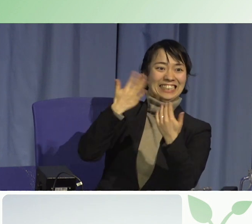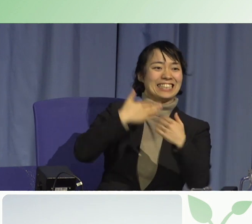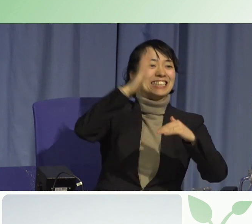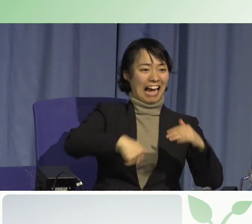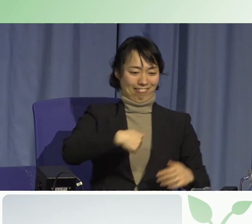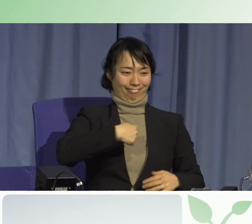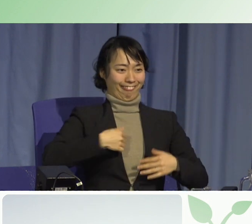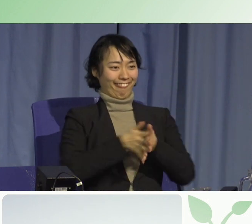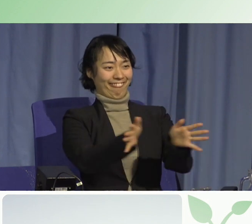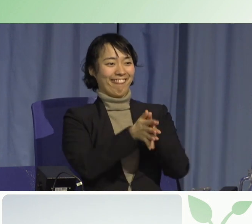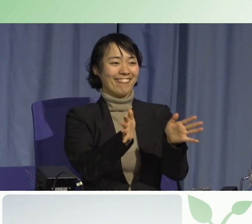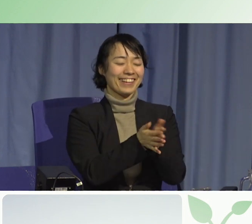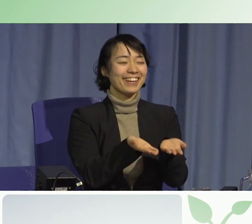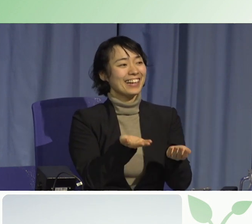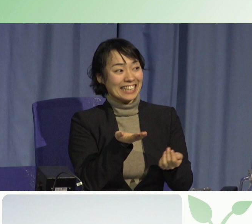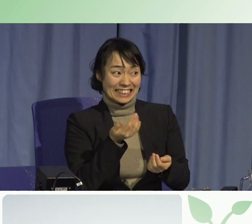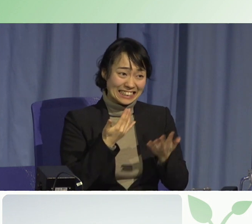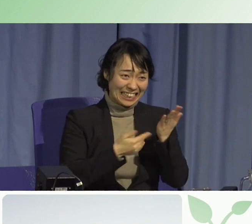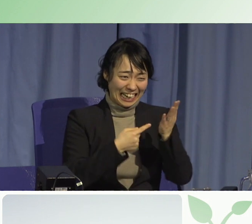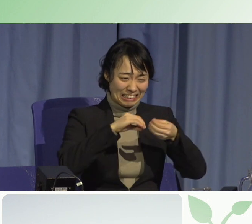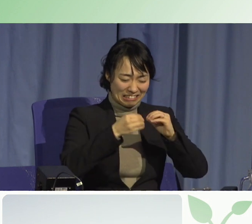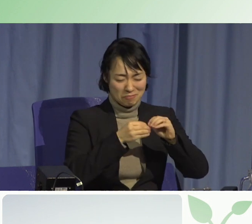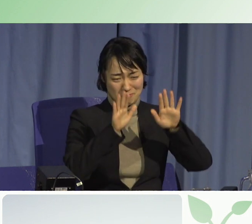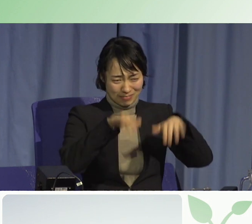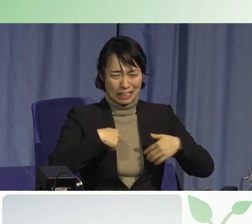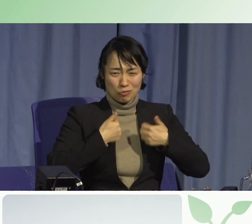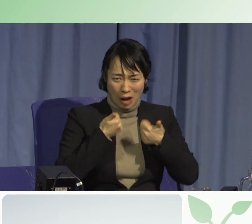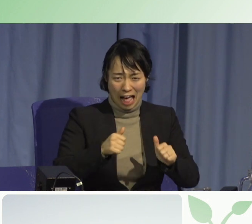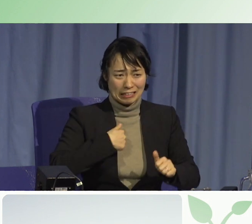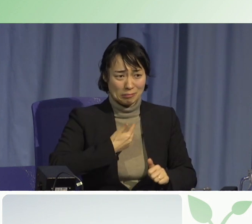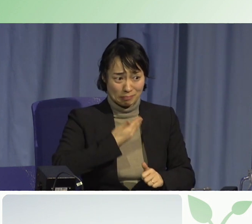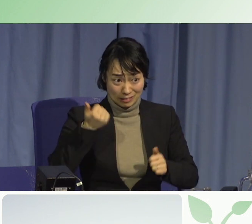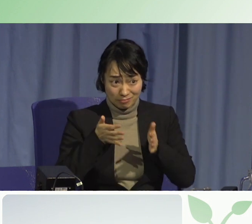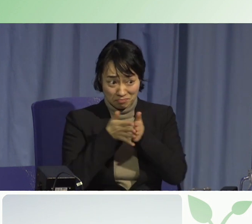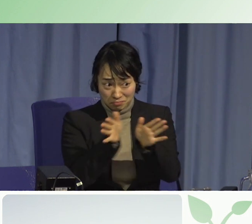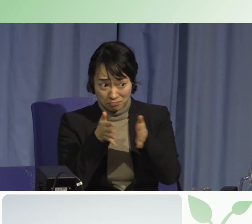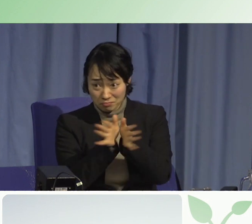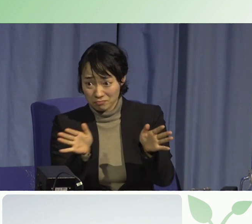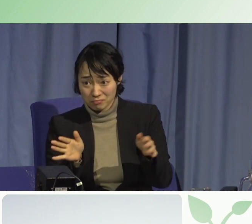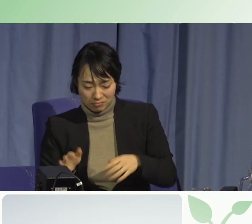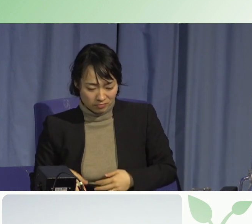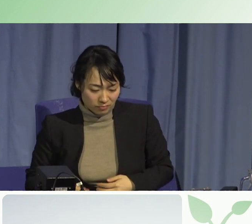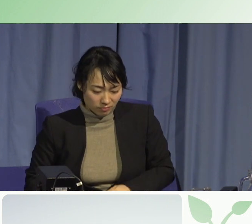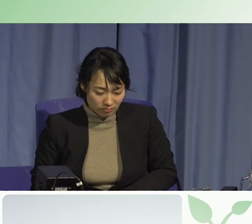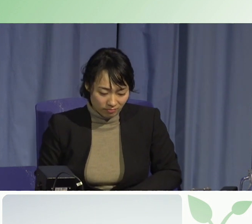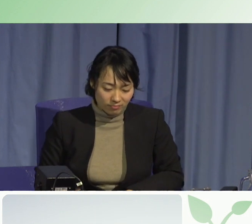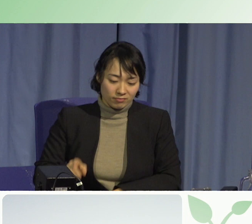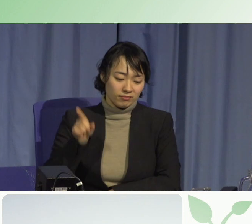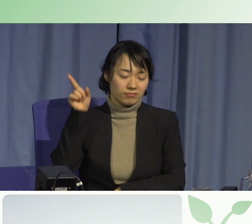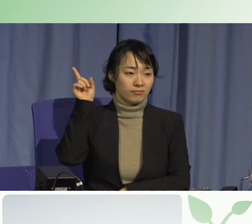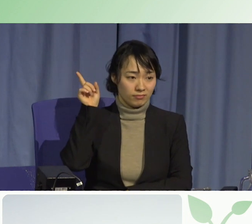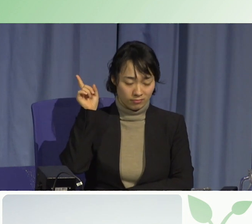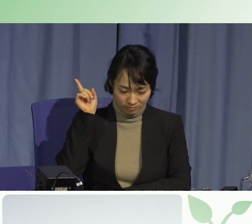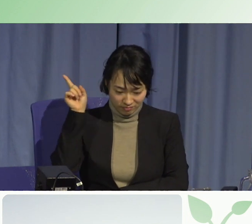how it looks like. It's easier to see what it's like, than to explain myself. But I will try my best